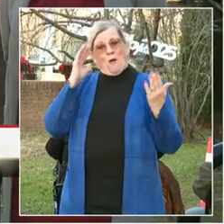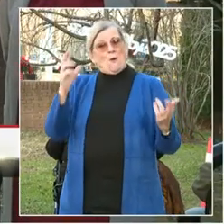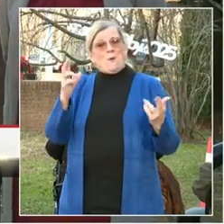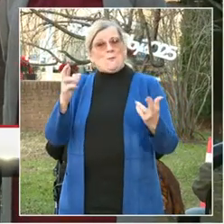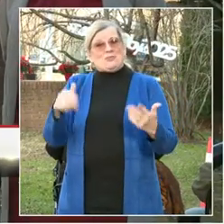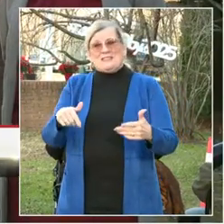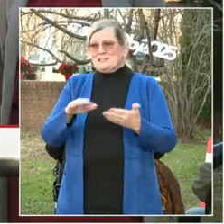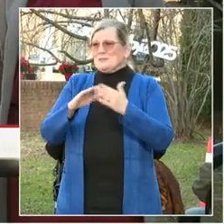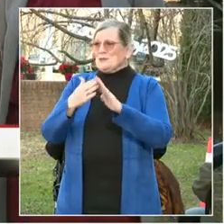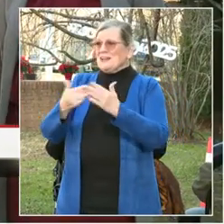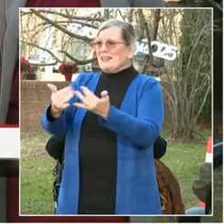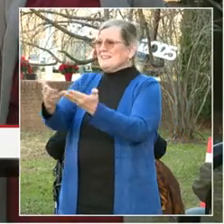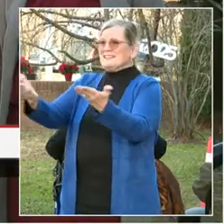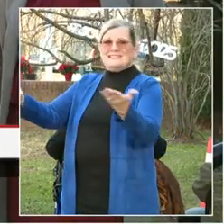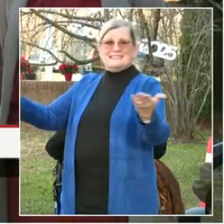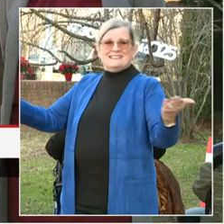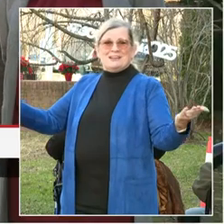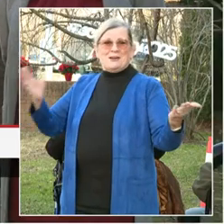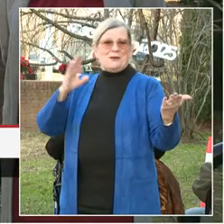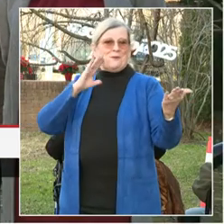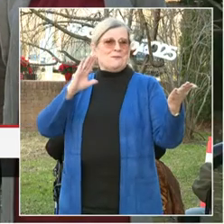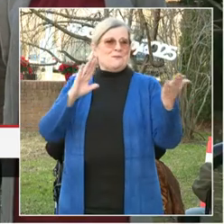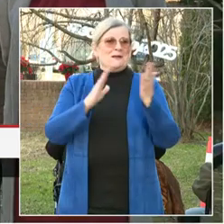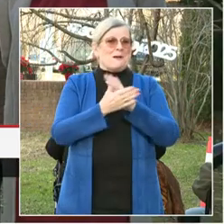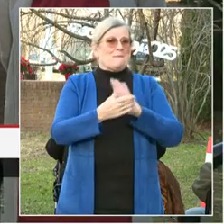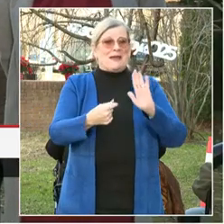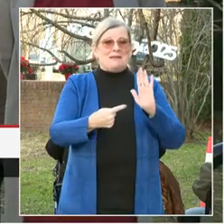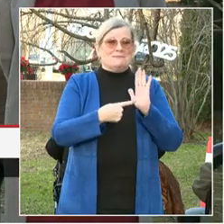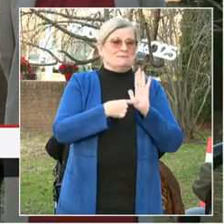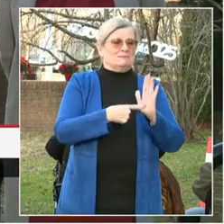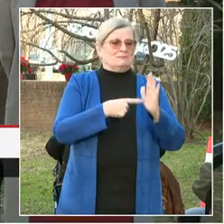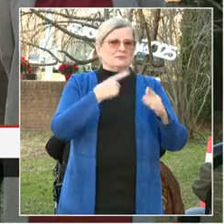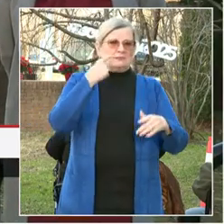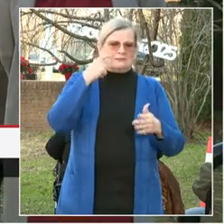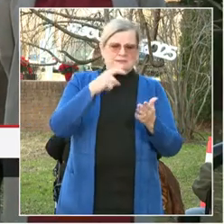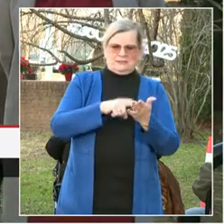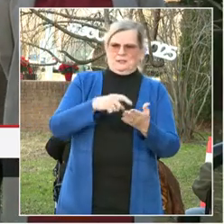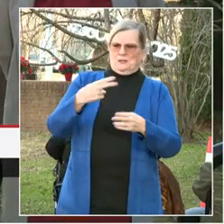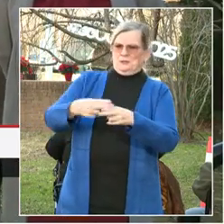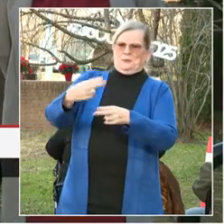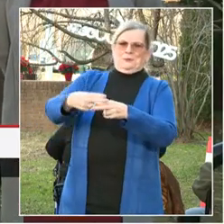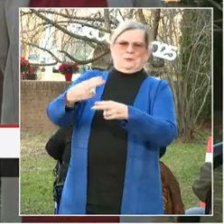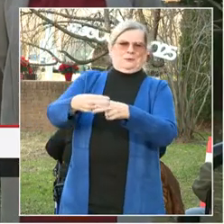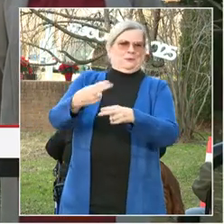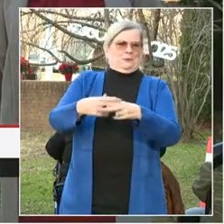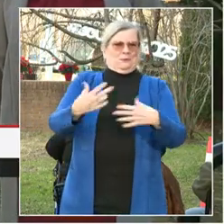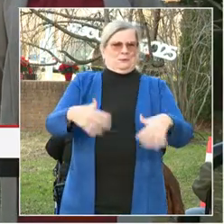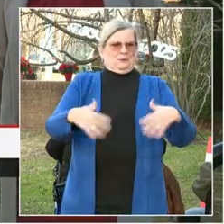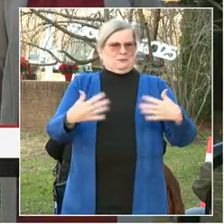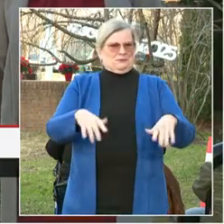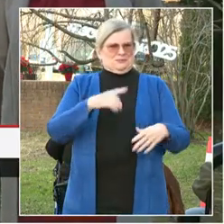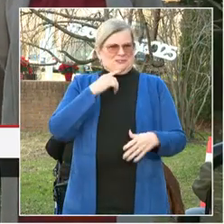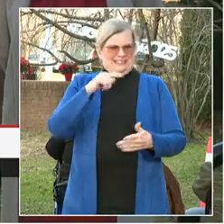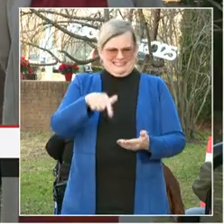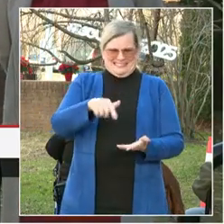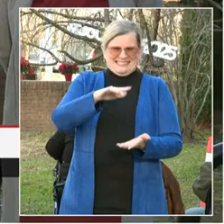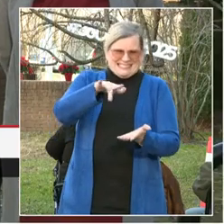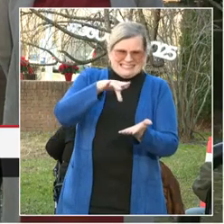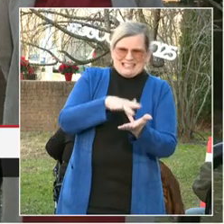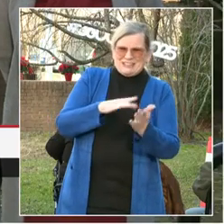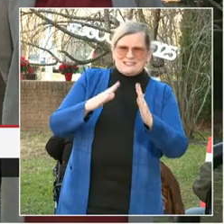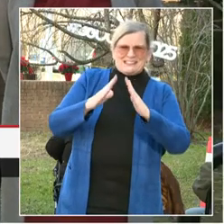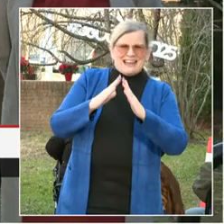symbol of the Chevy Chase gateway into the district, a town center that is as diverse and inclusive as the